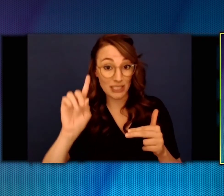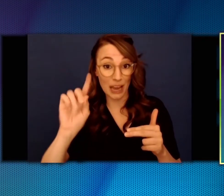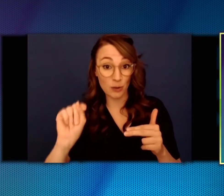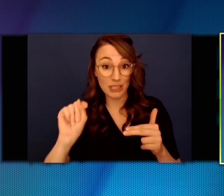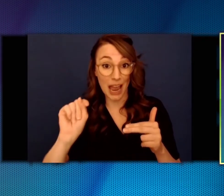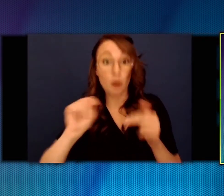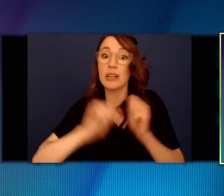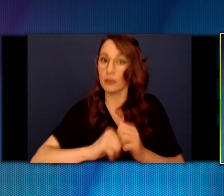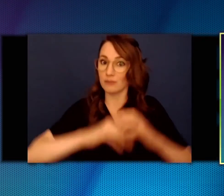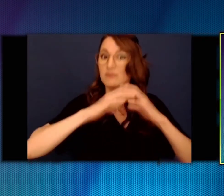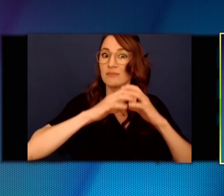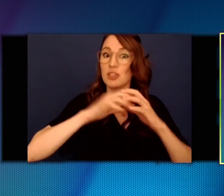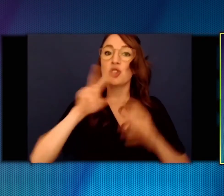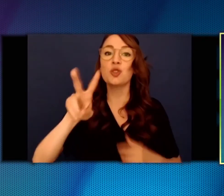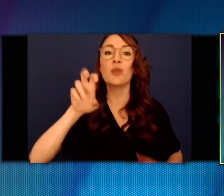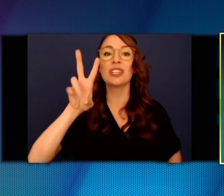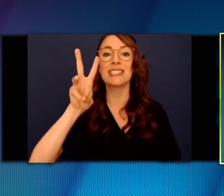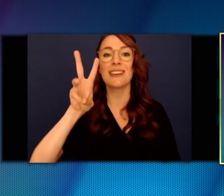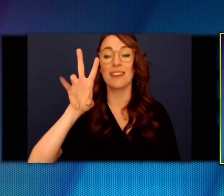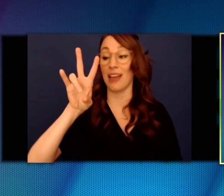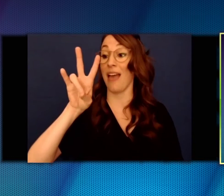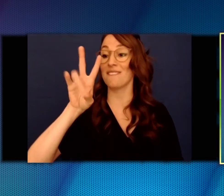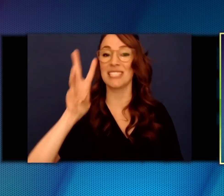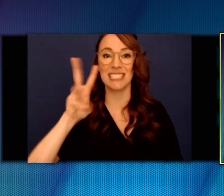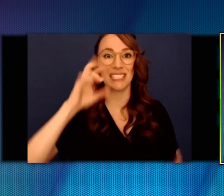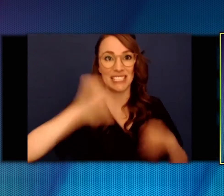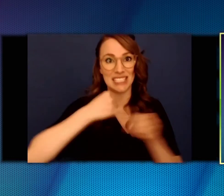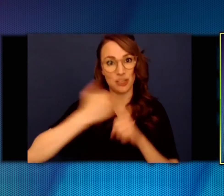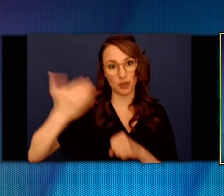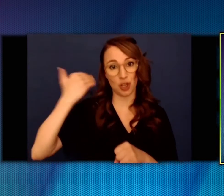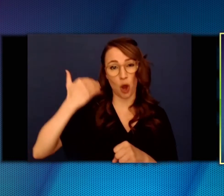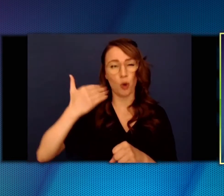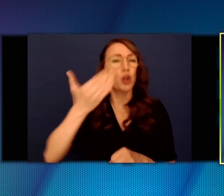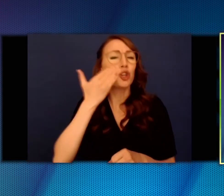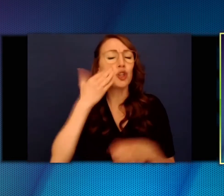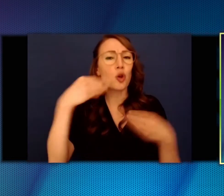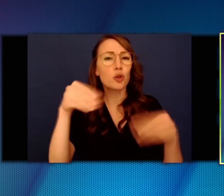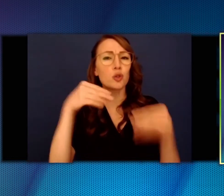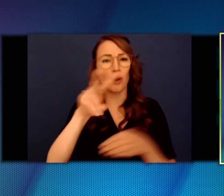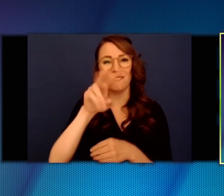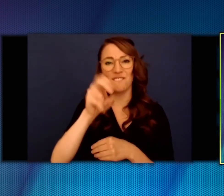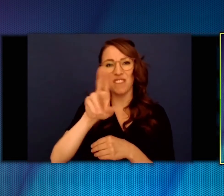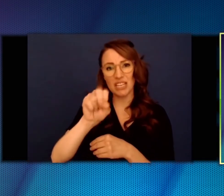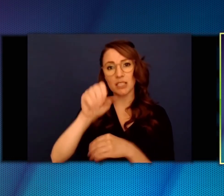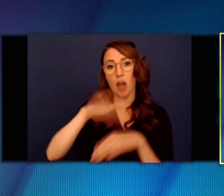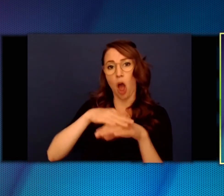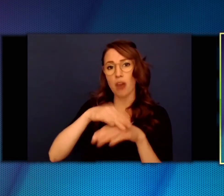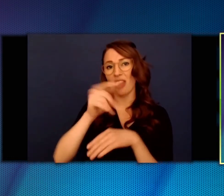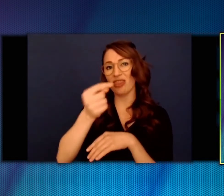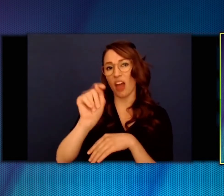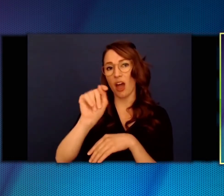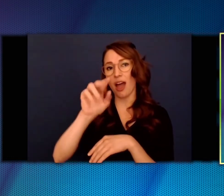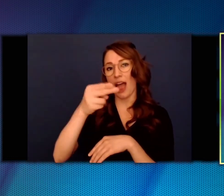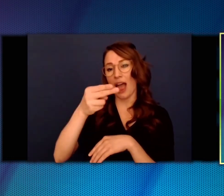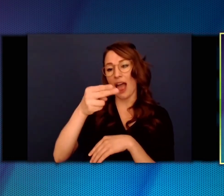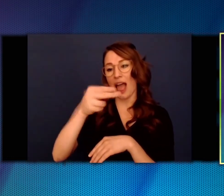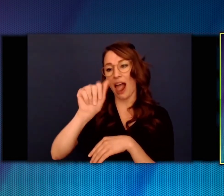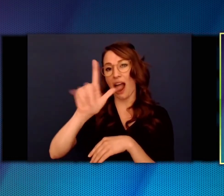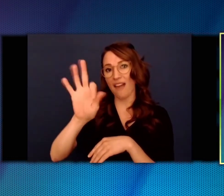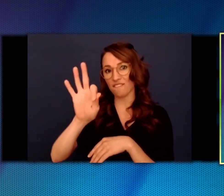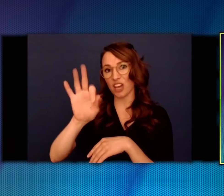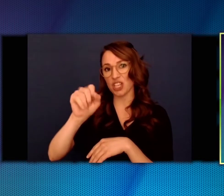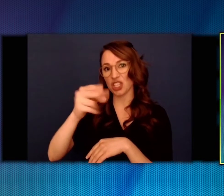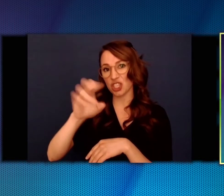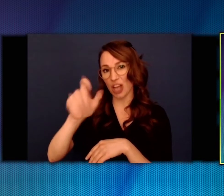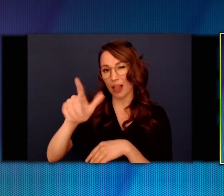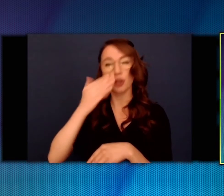years ago, right where our friends at Venus on the Half Shell now reside. But lost to time